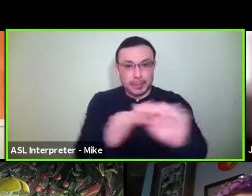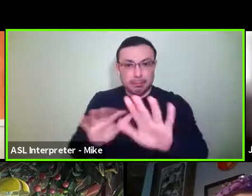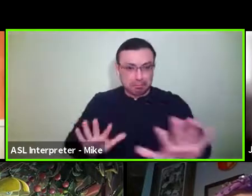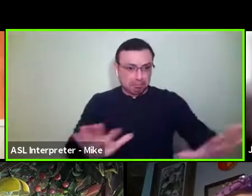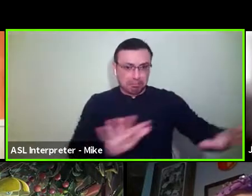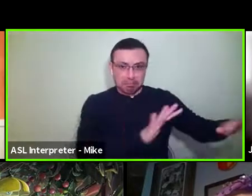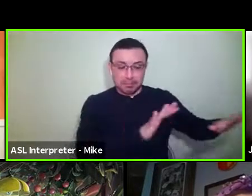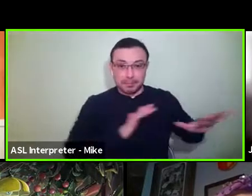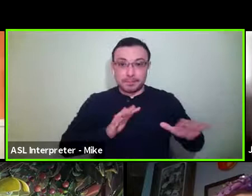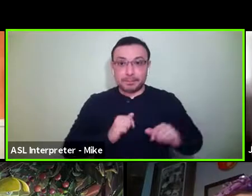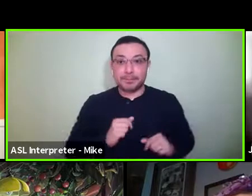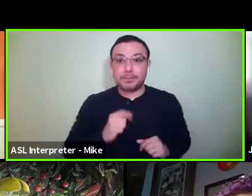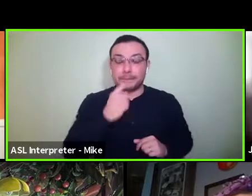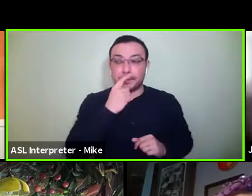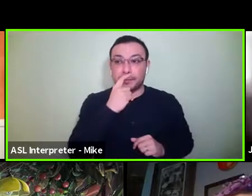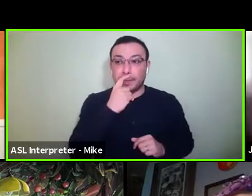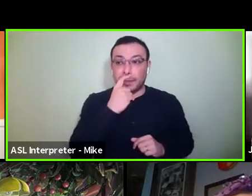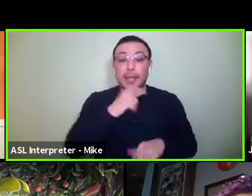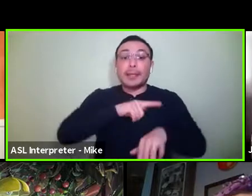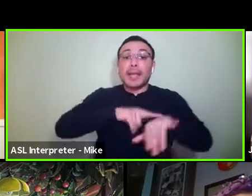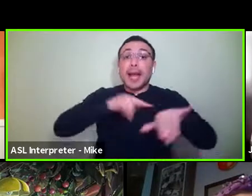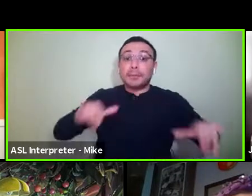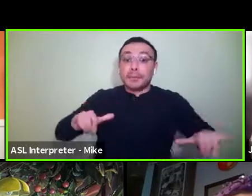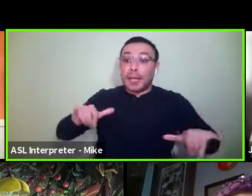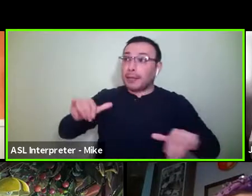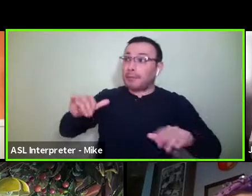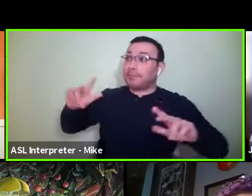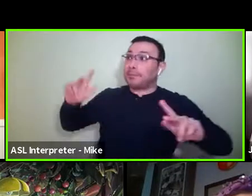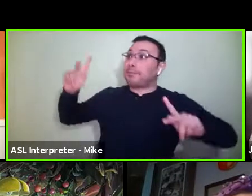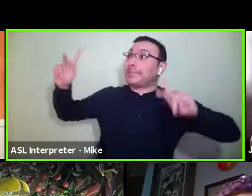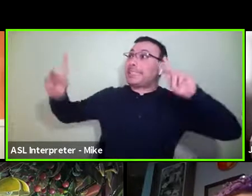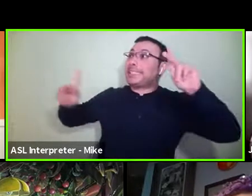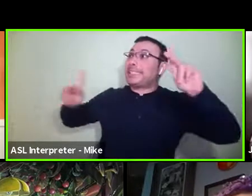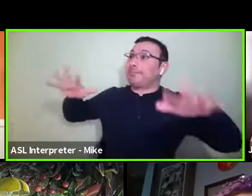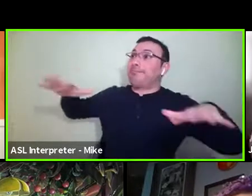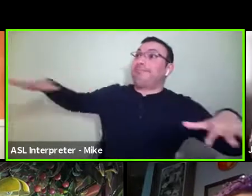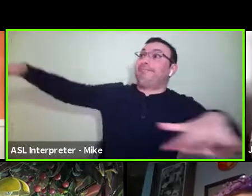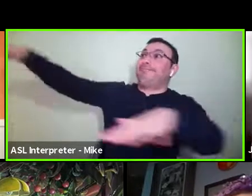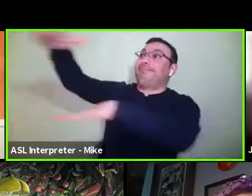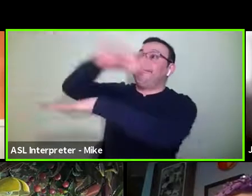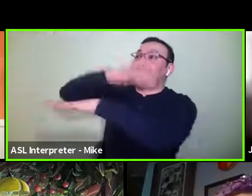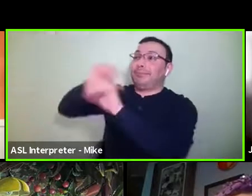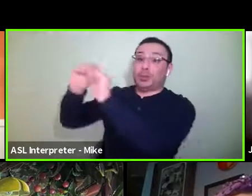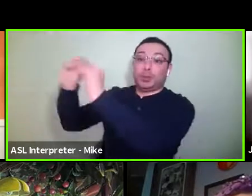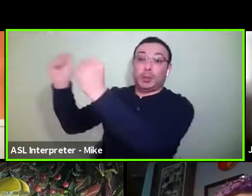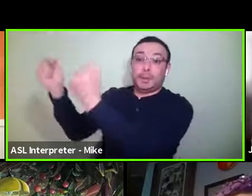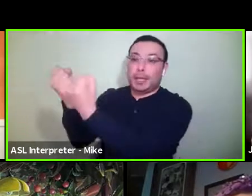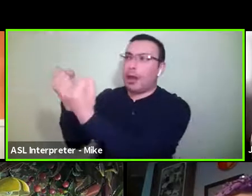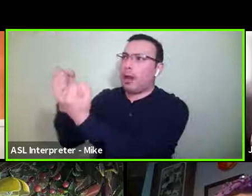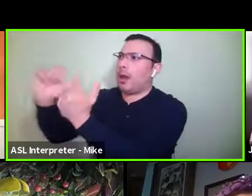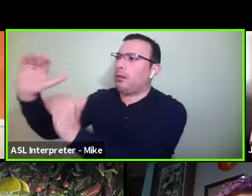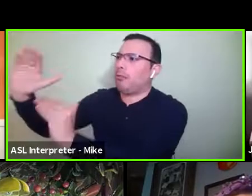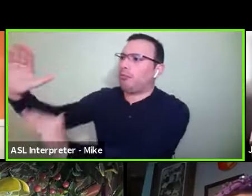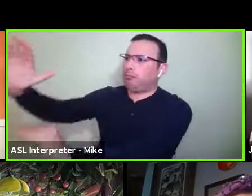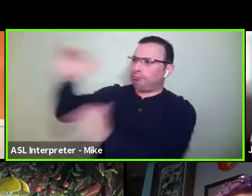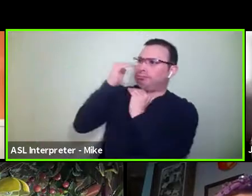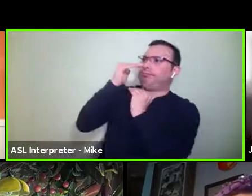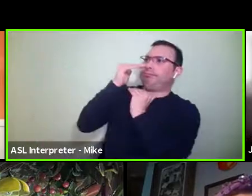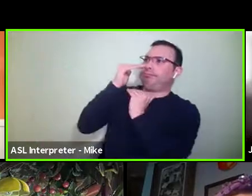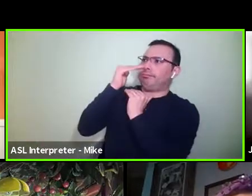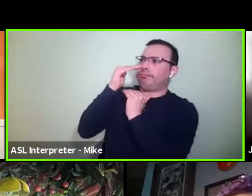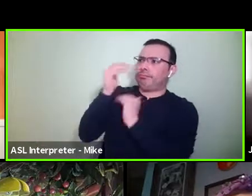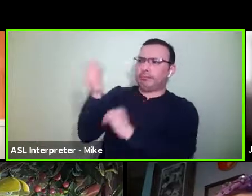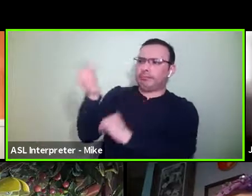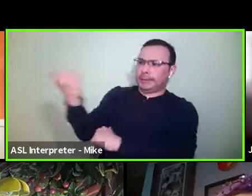social limitations that are imposed on us, does acknowledging that tension raise a problem